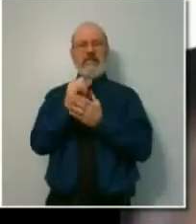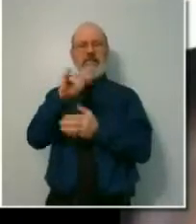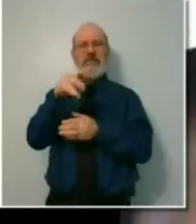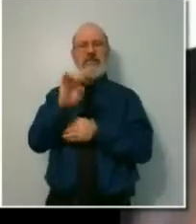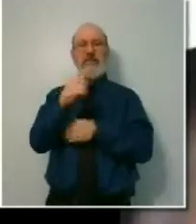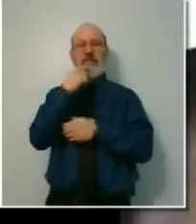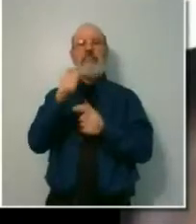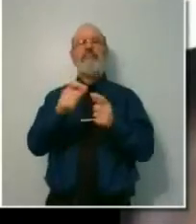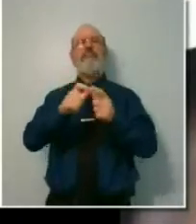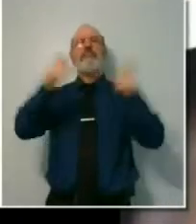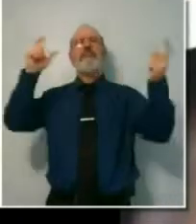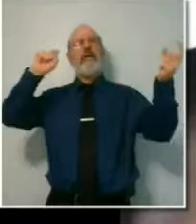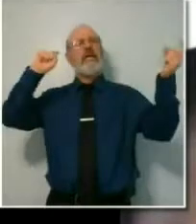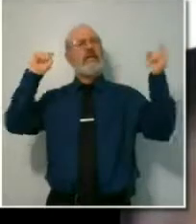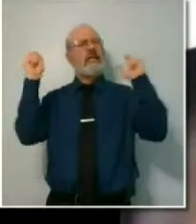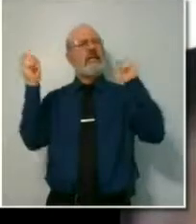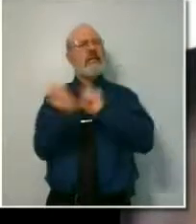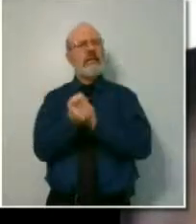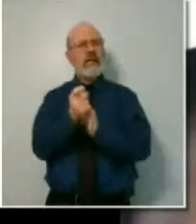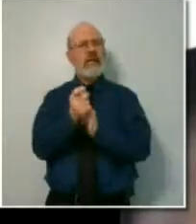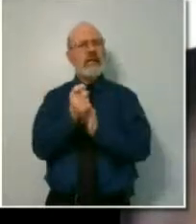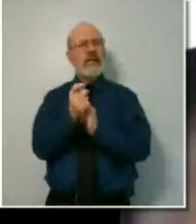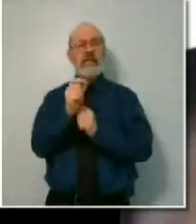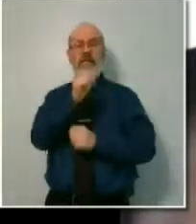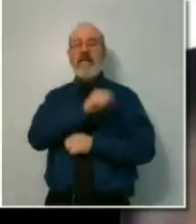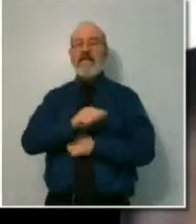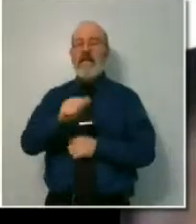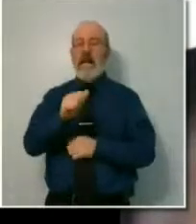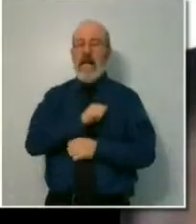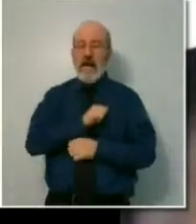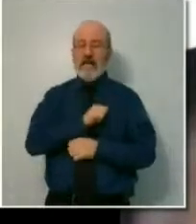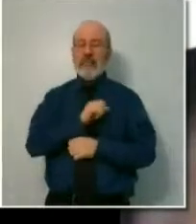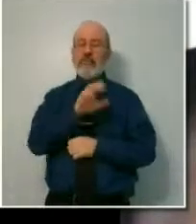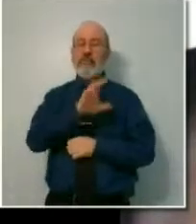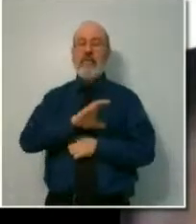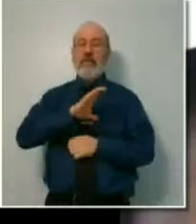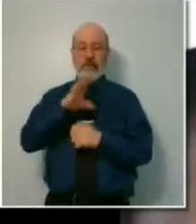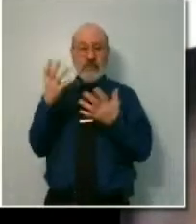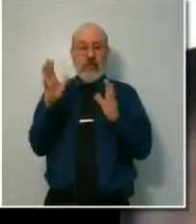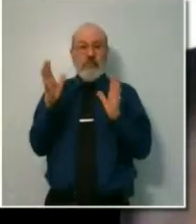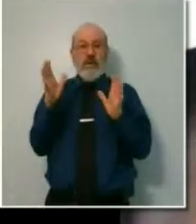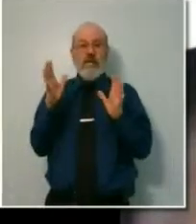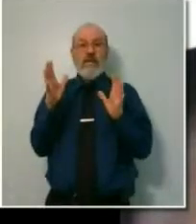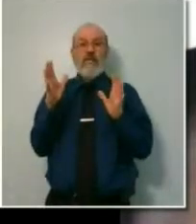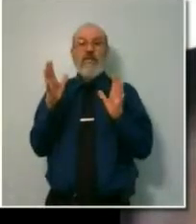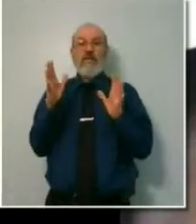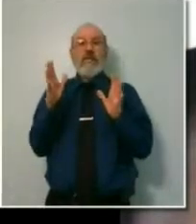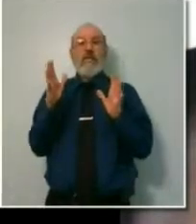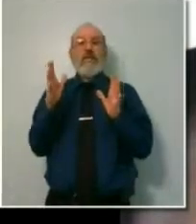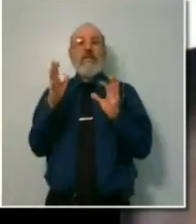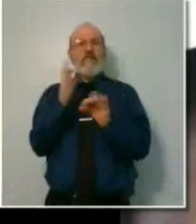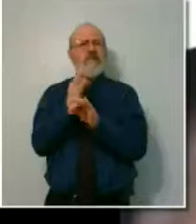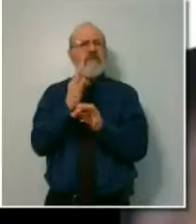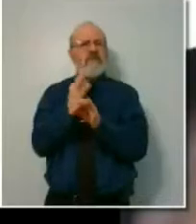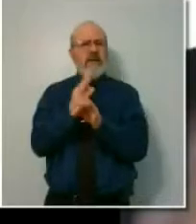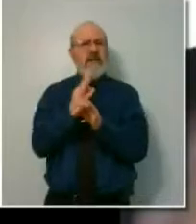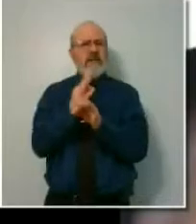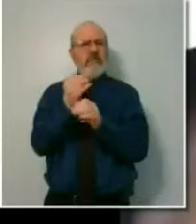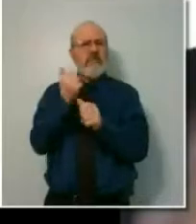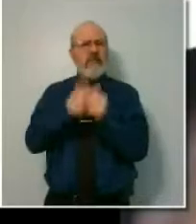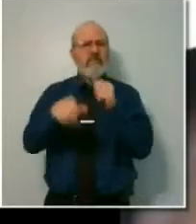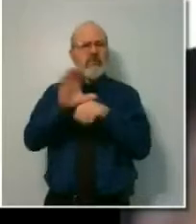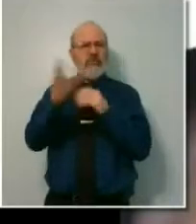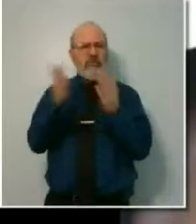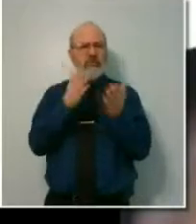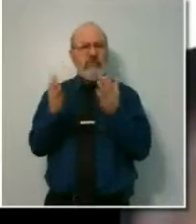great change in his overall attitude and character already. He has been faithful to every single church service and even comes